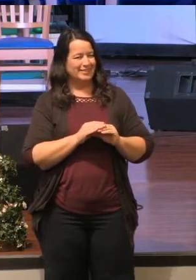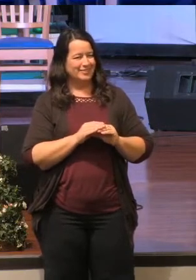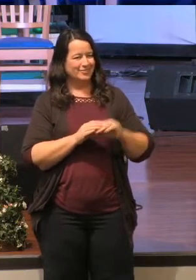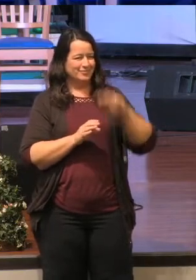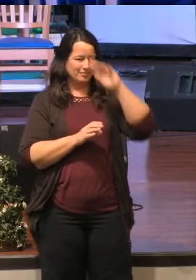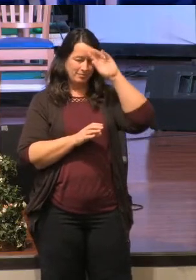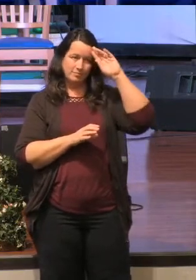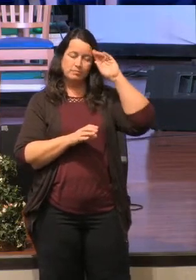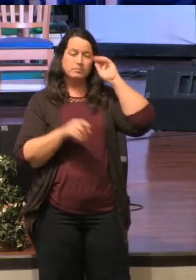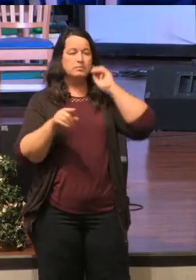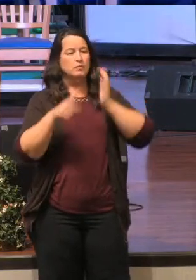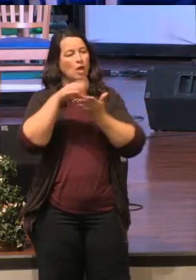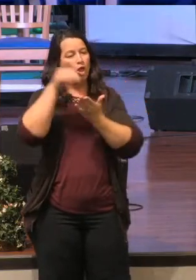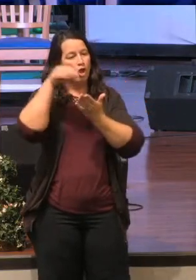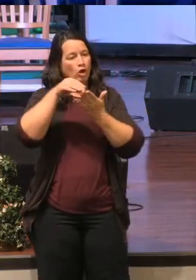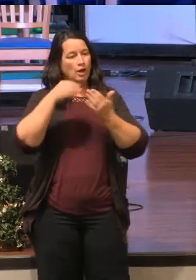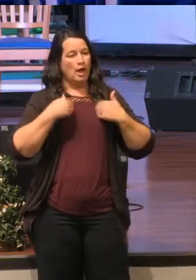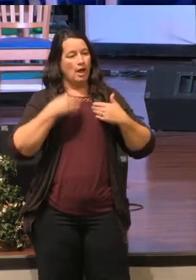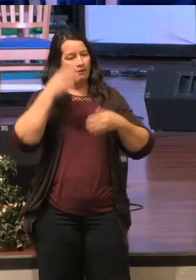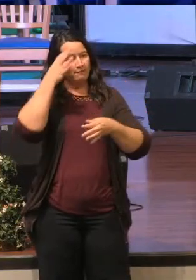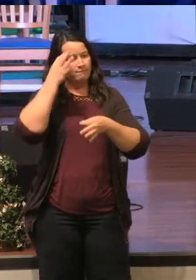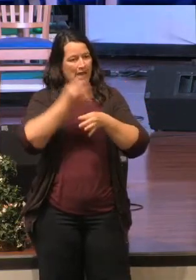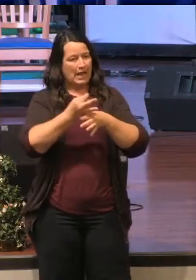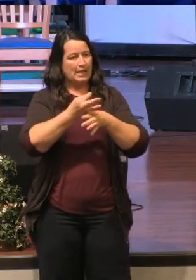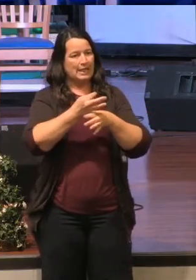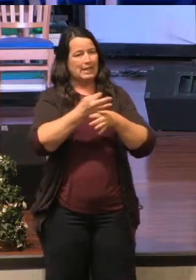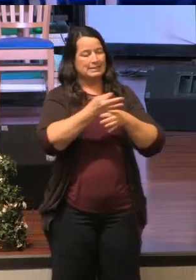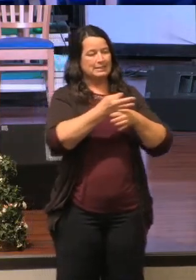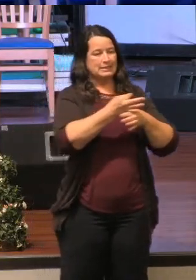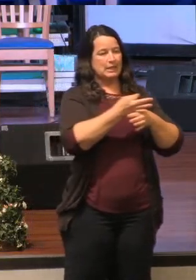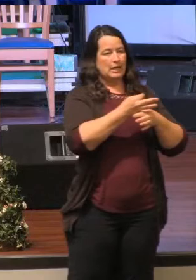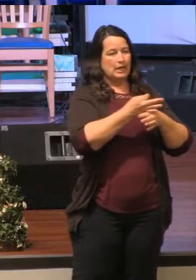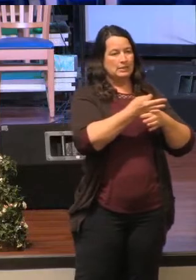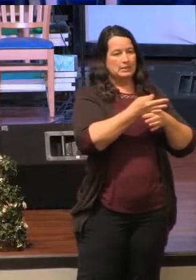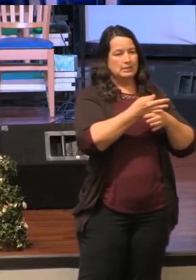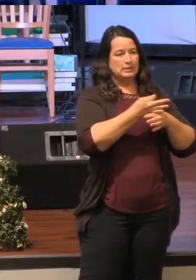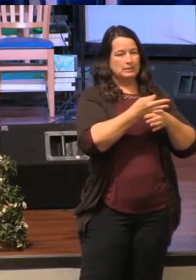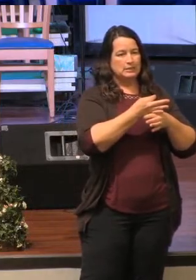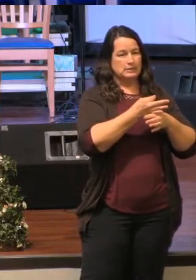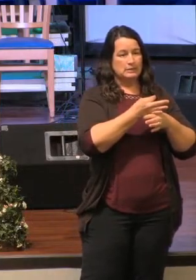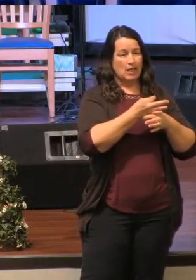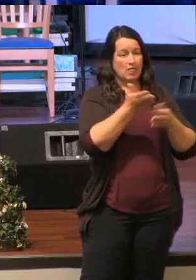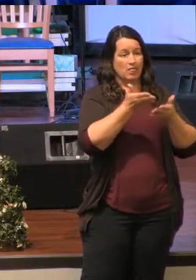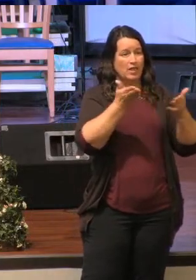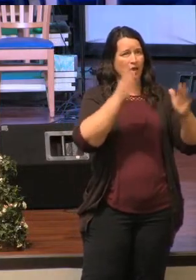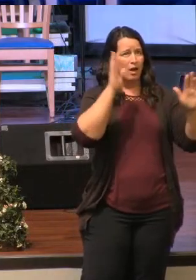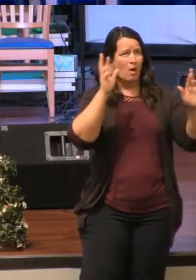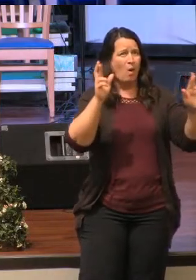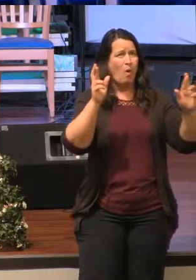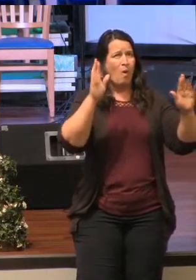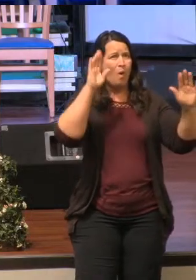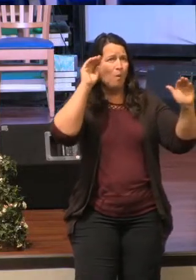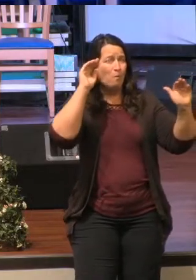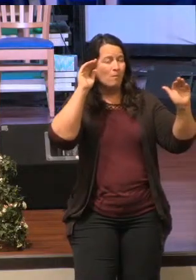Academy, here's what they're learning. Now, faith is the what? The substance of things hoped for. It's the